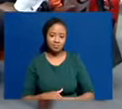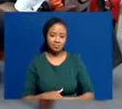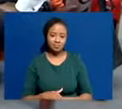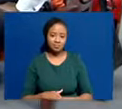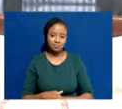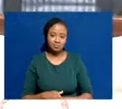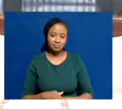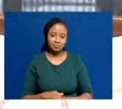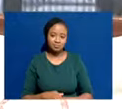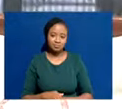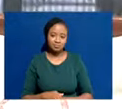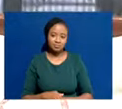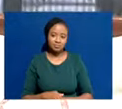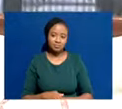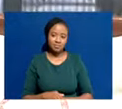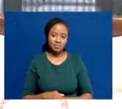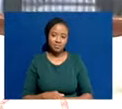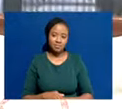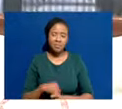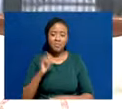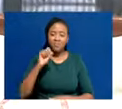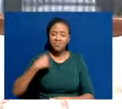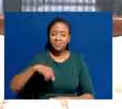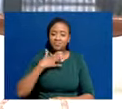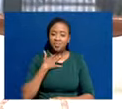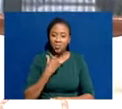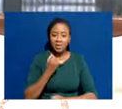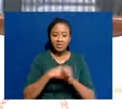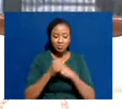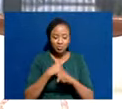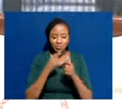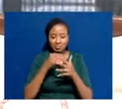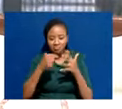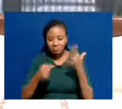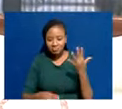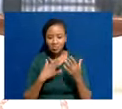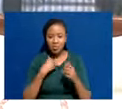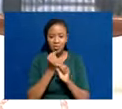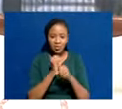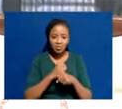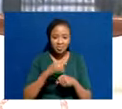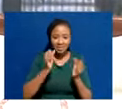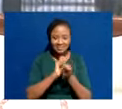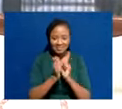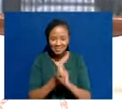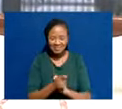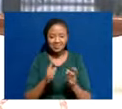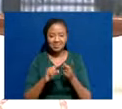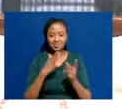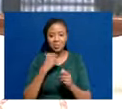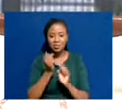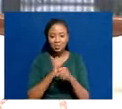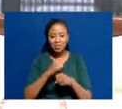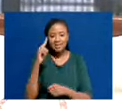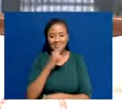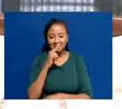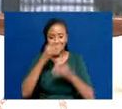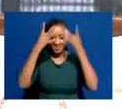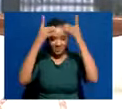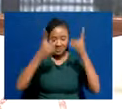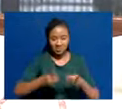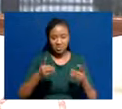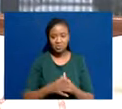We've had to do things. We've had to make changes. We've had to make tough decisions just to get things done.